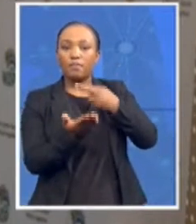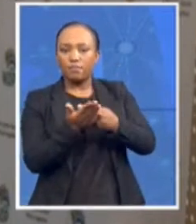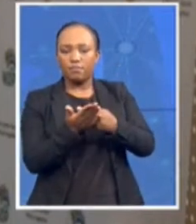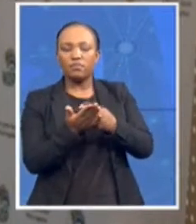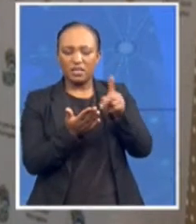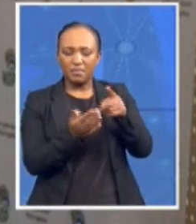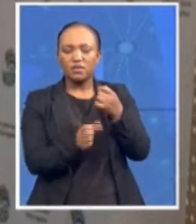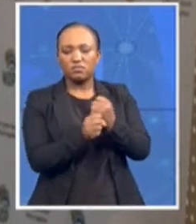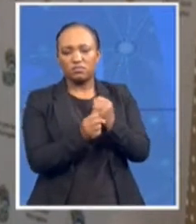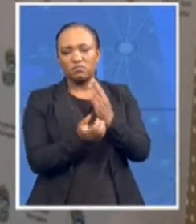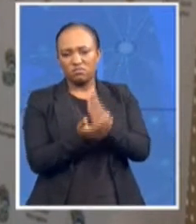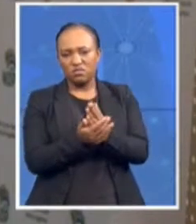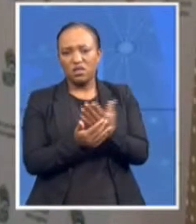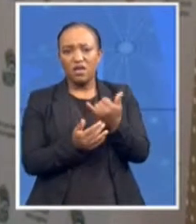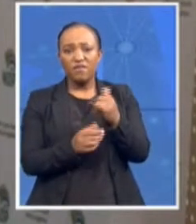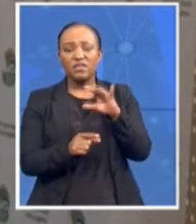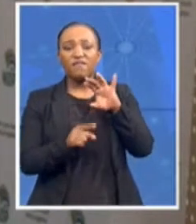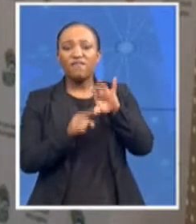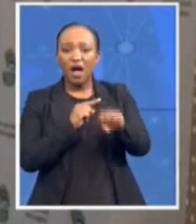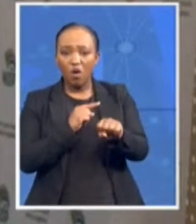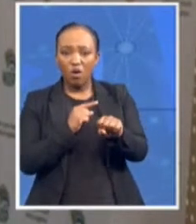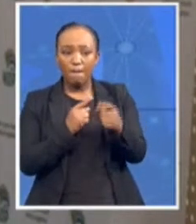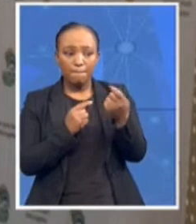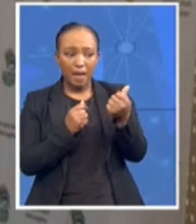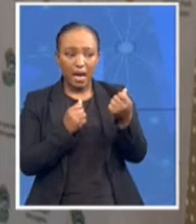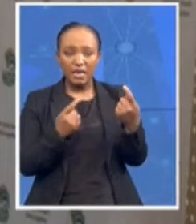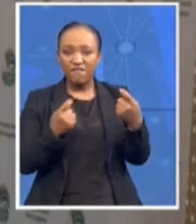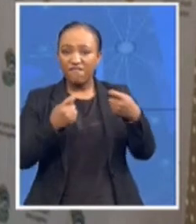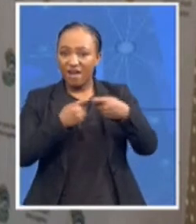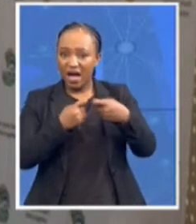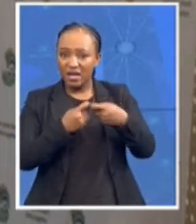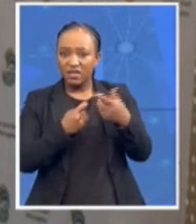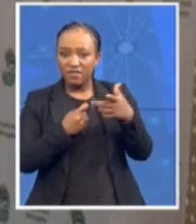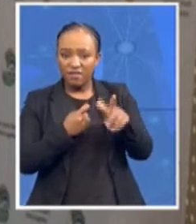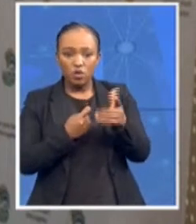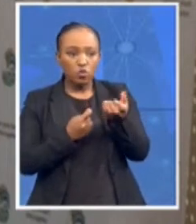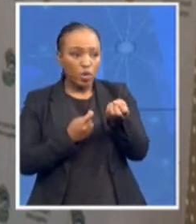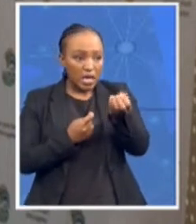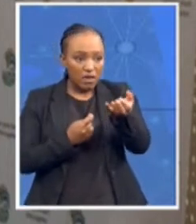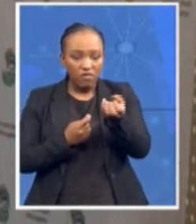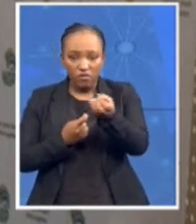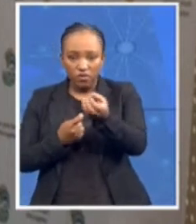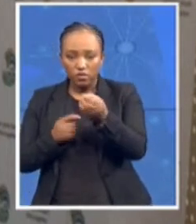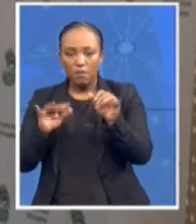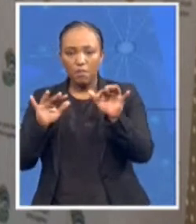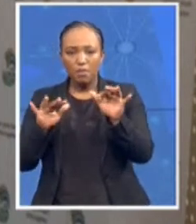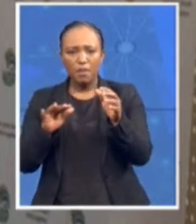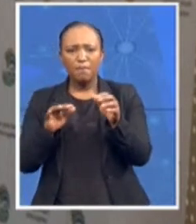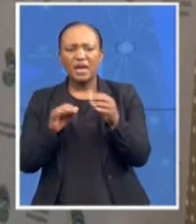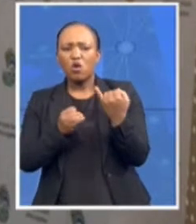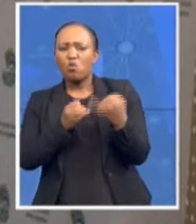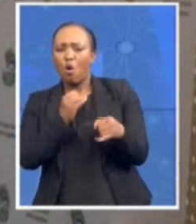were given to people inappropriately, those funds must be recouped.